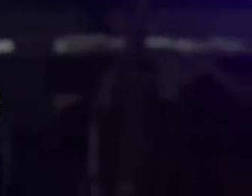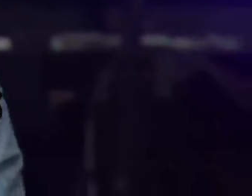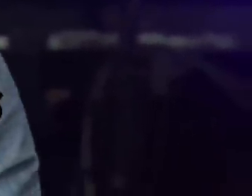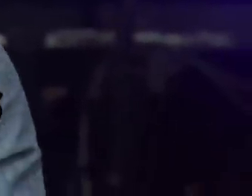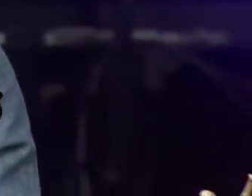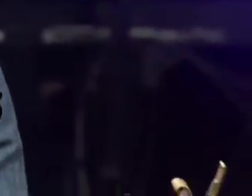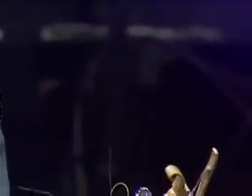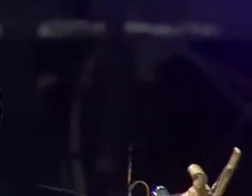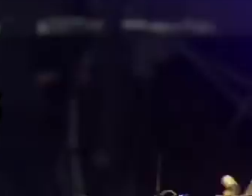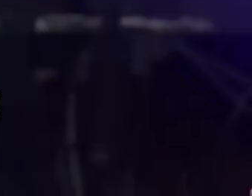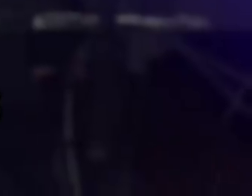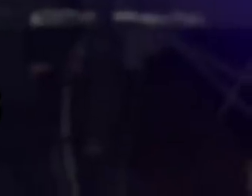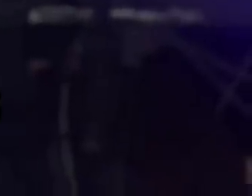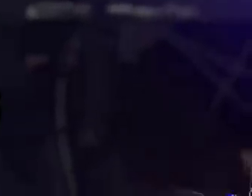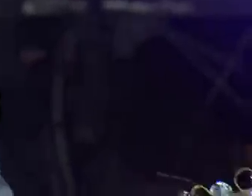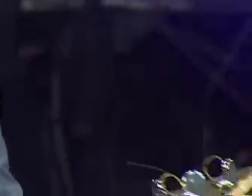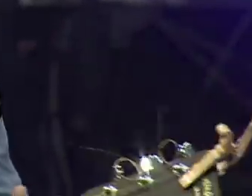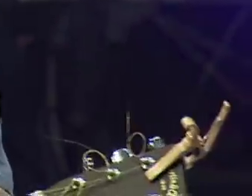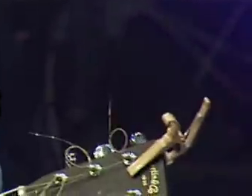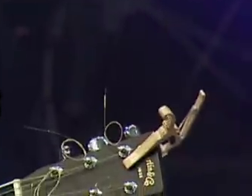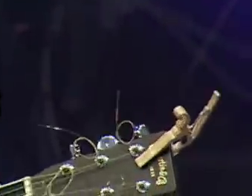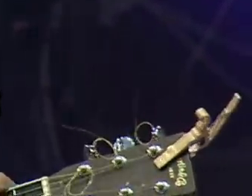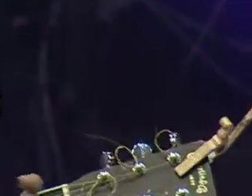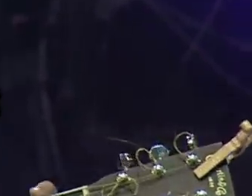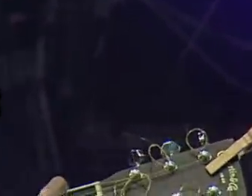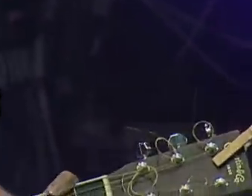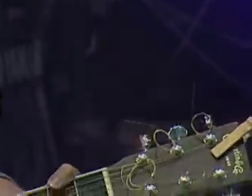Whosoever believes will not